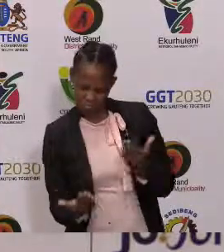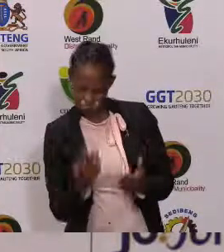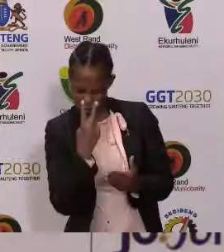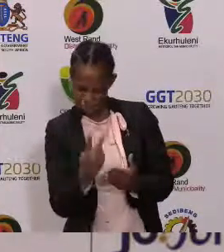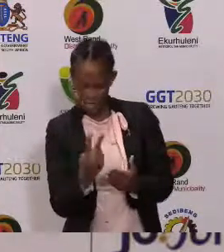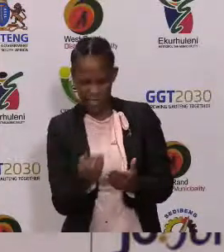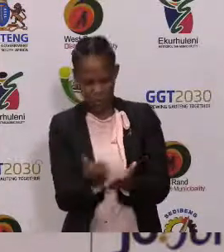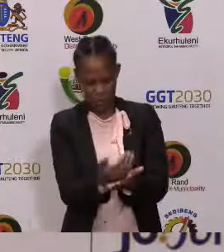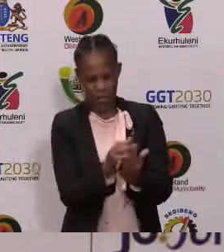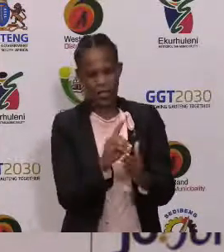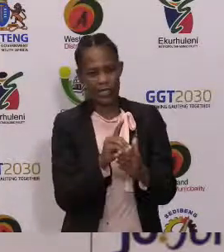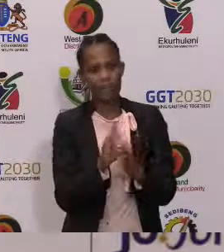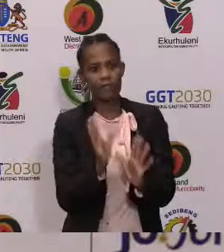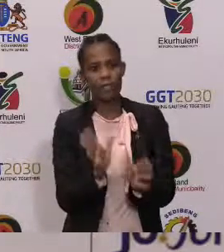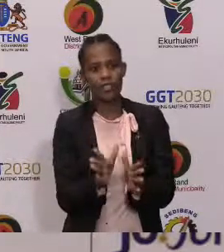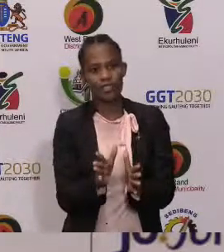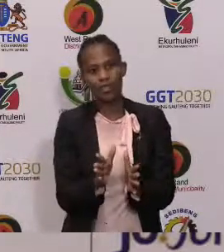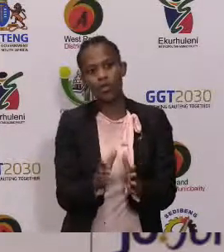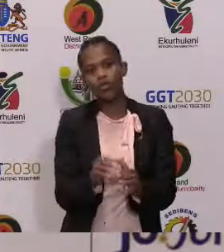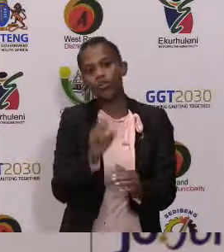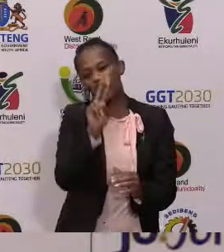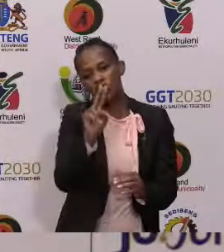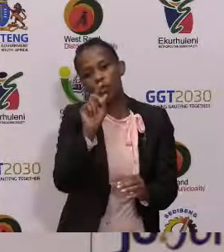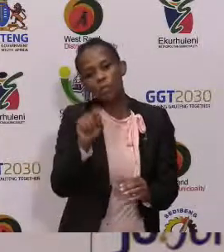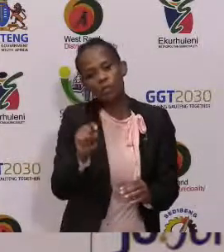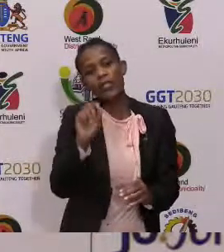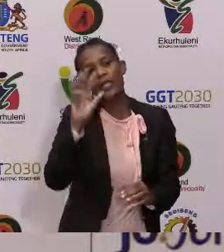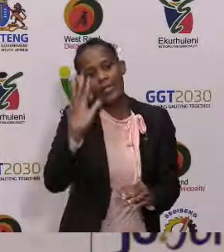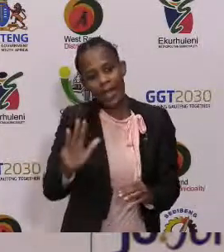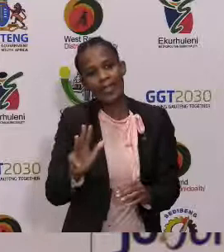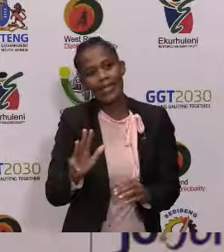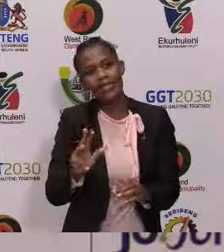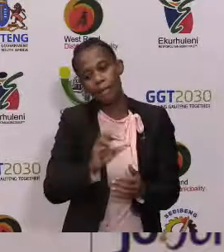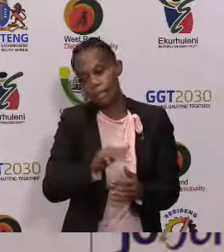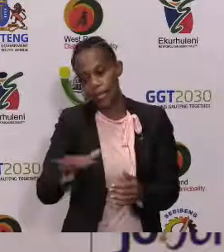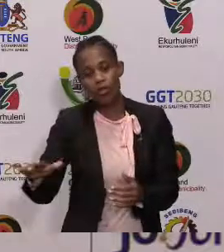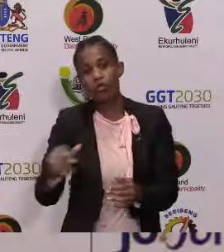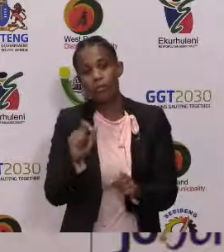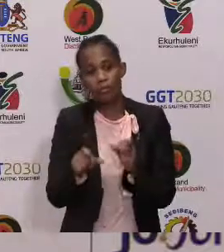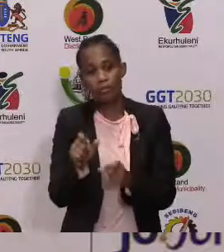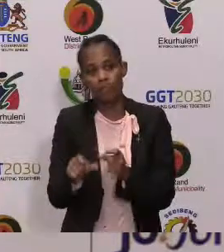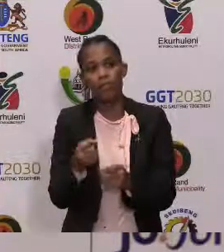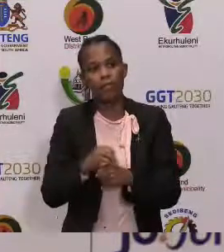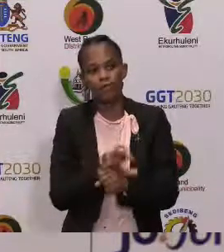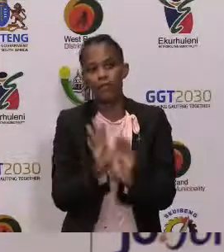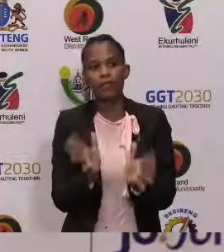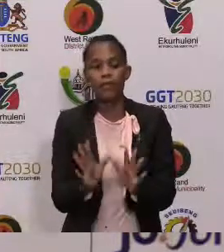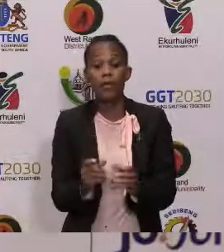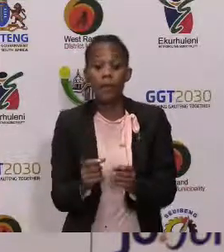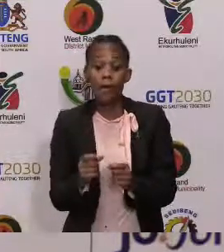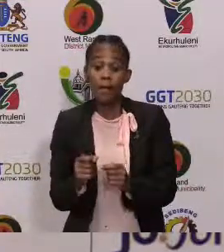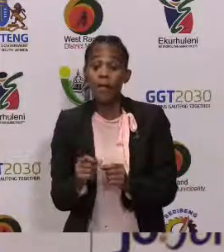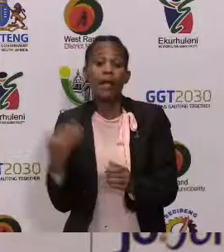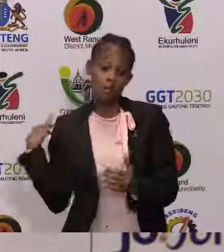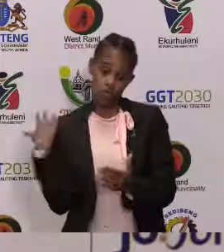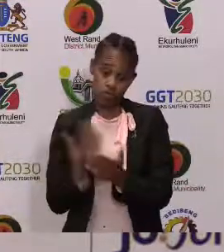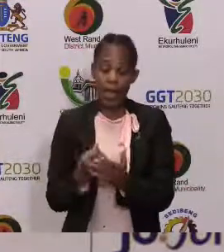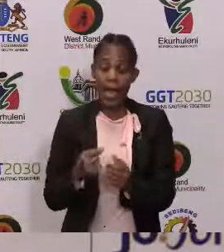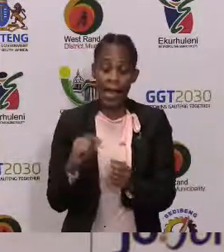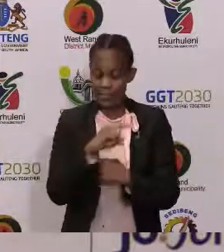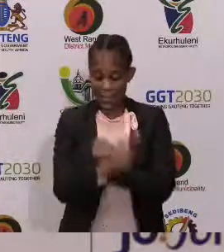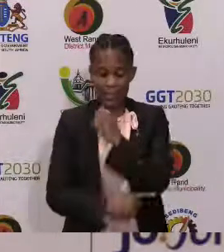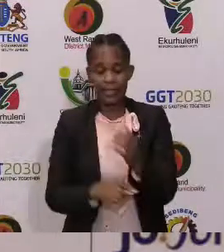that 2.9 million people were infected with the virus already by the 9th of January, but that figure probably is